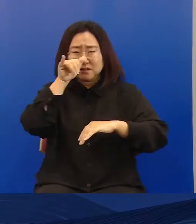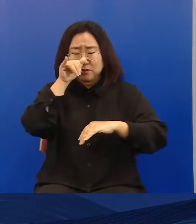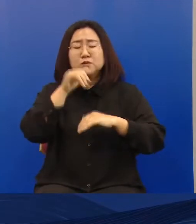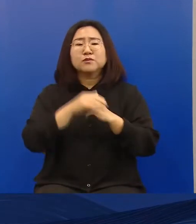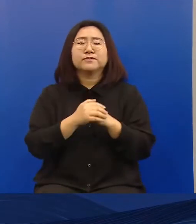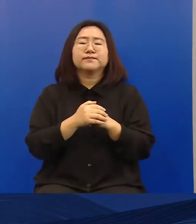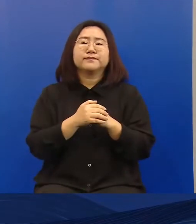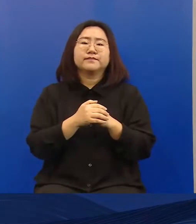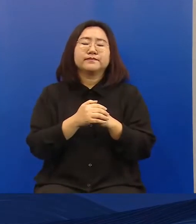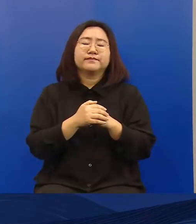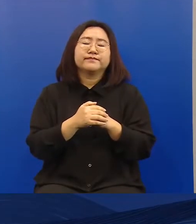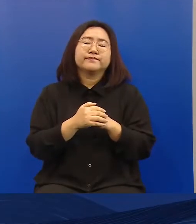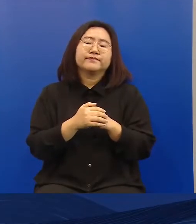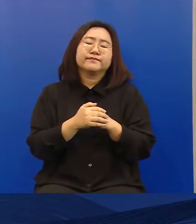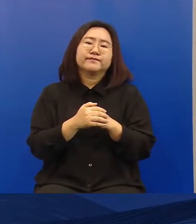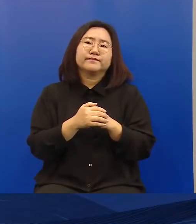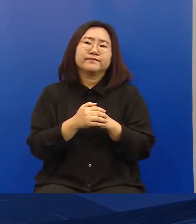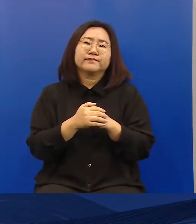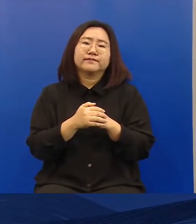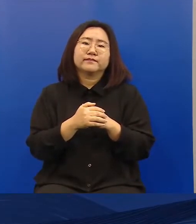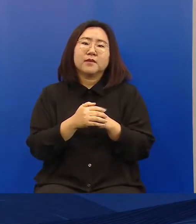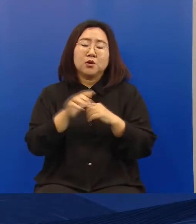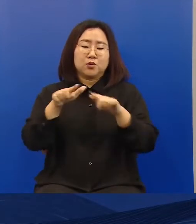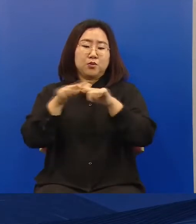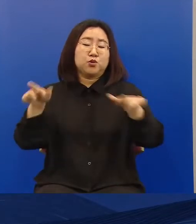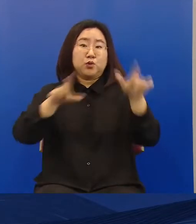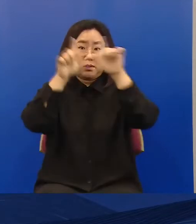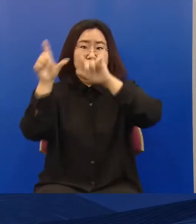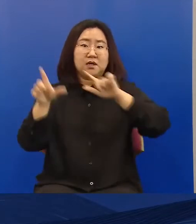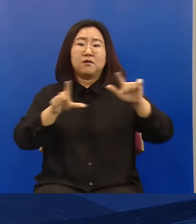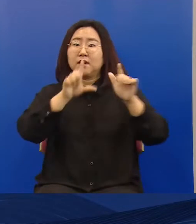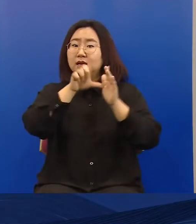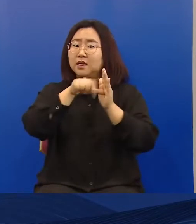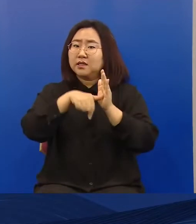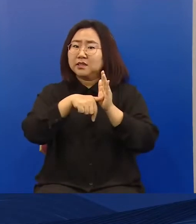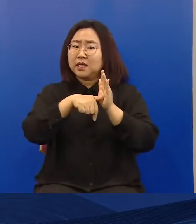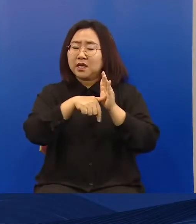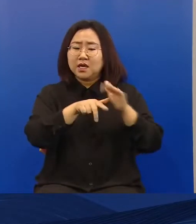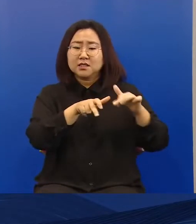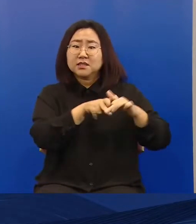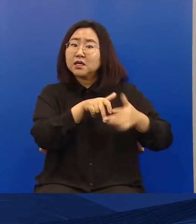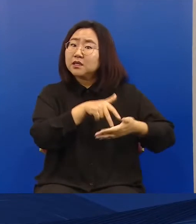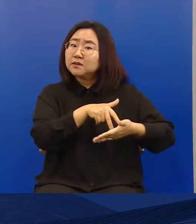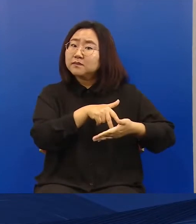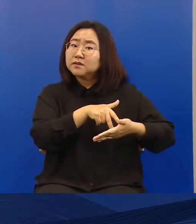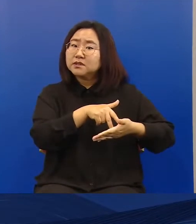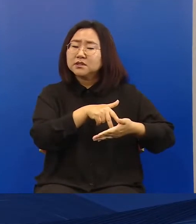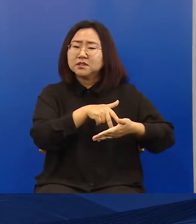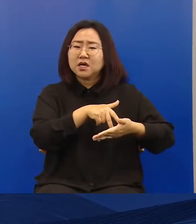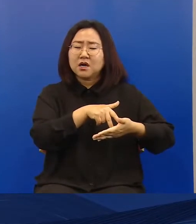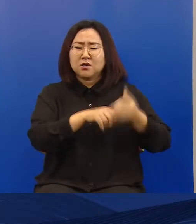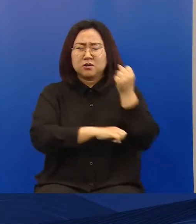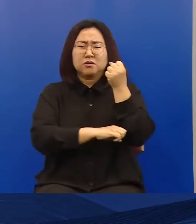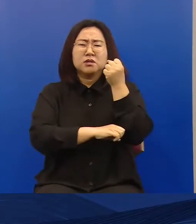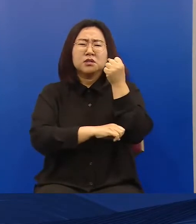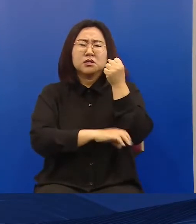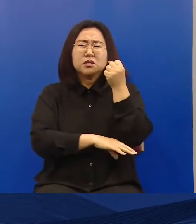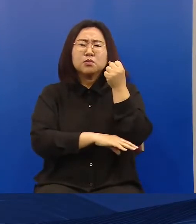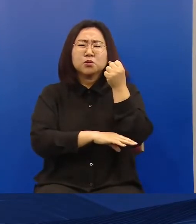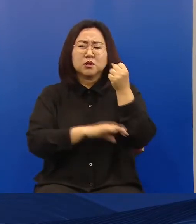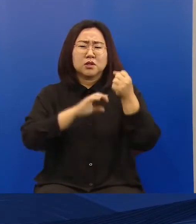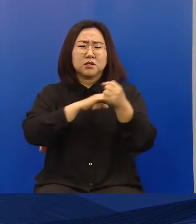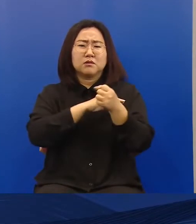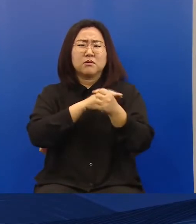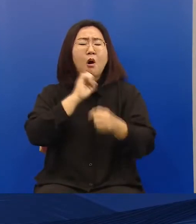and there has been some information gap between citizens. Also, in our daily lives,